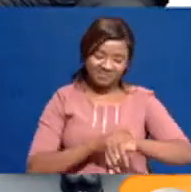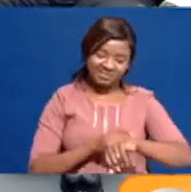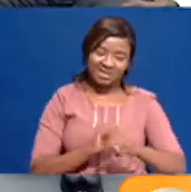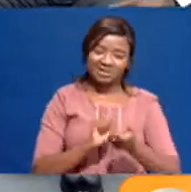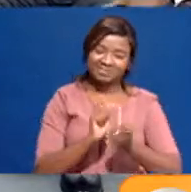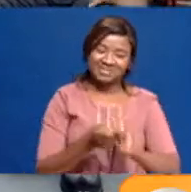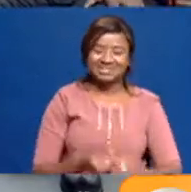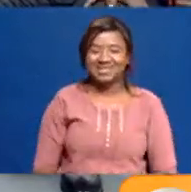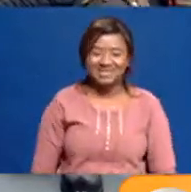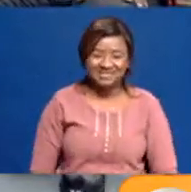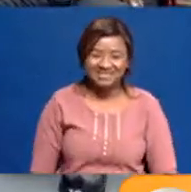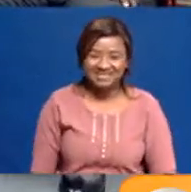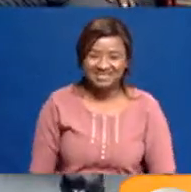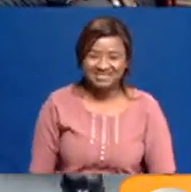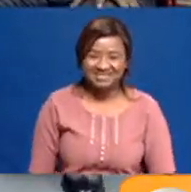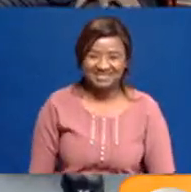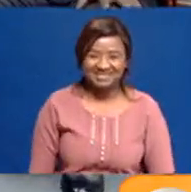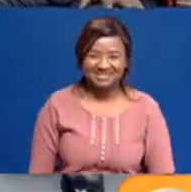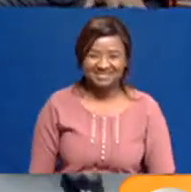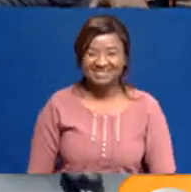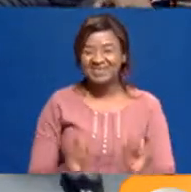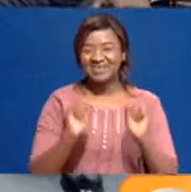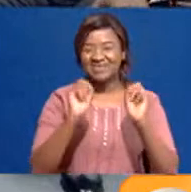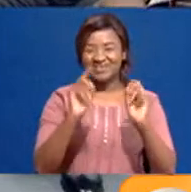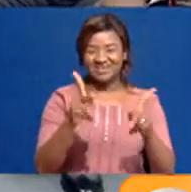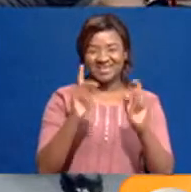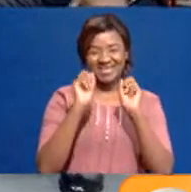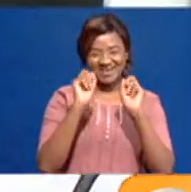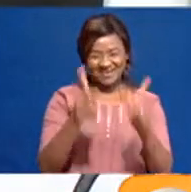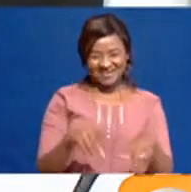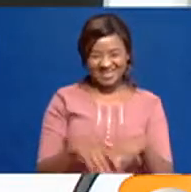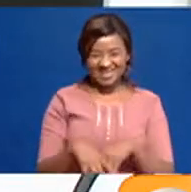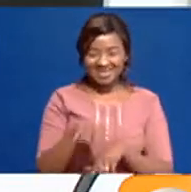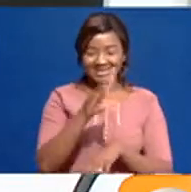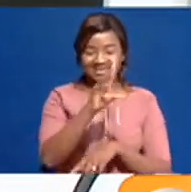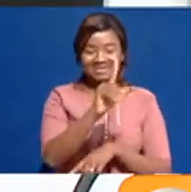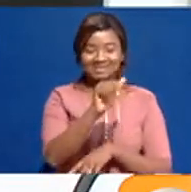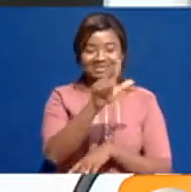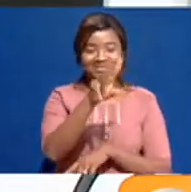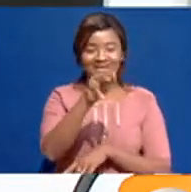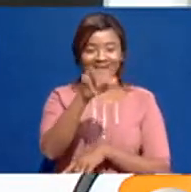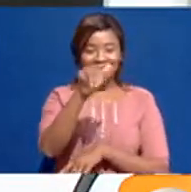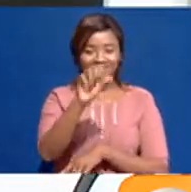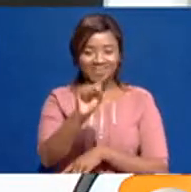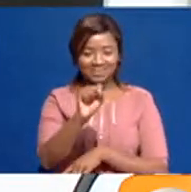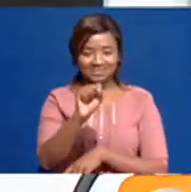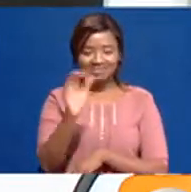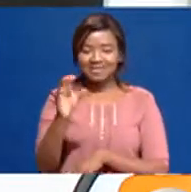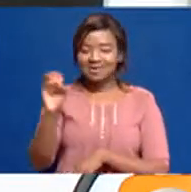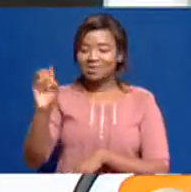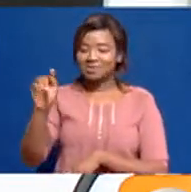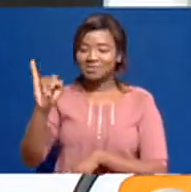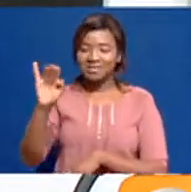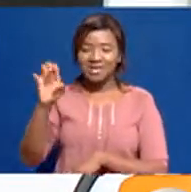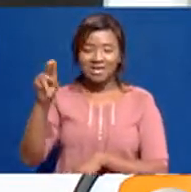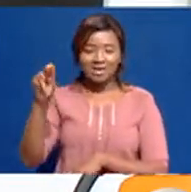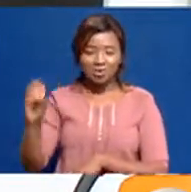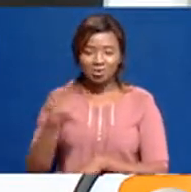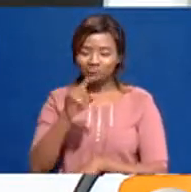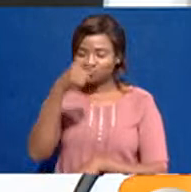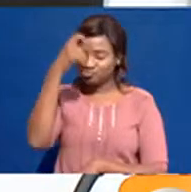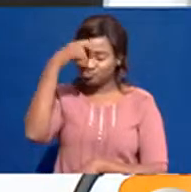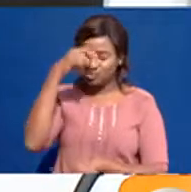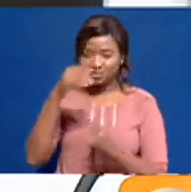Stop retiring. Yeah. Okay. Dalmas Otieno and Joseph Kagudi, gentlemen who are wise beyond